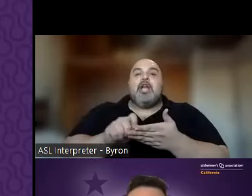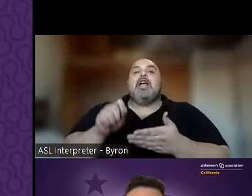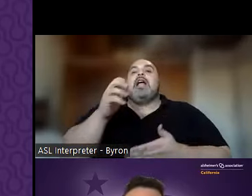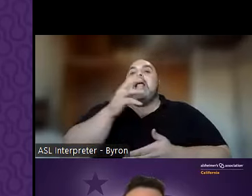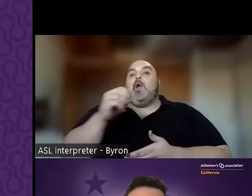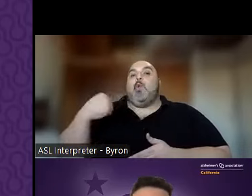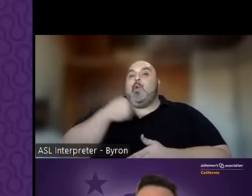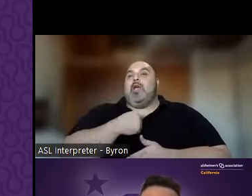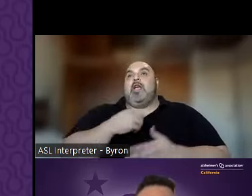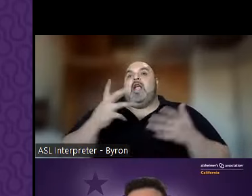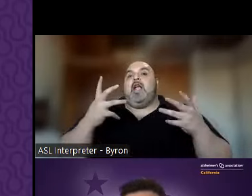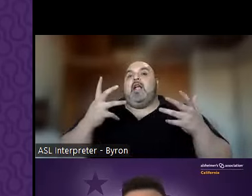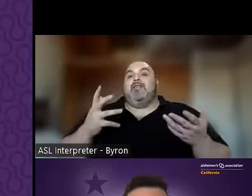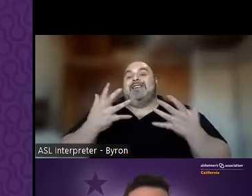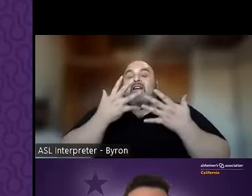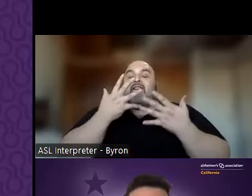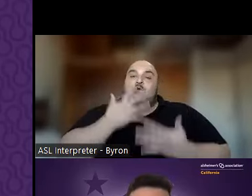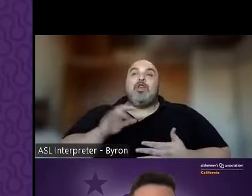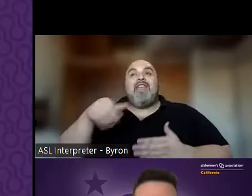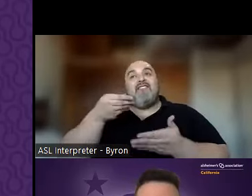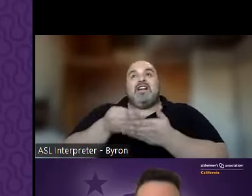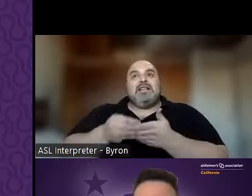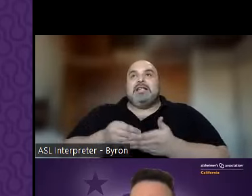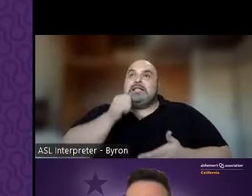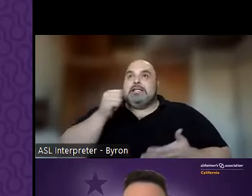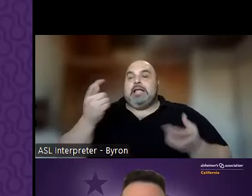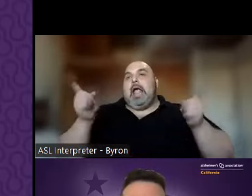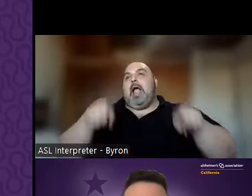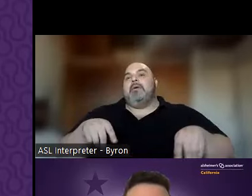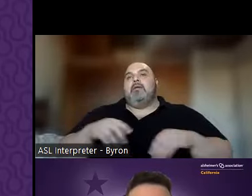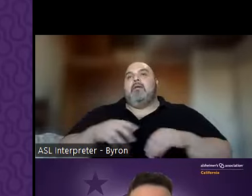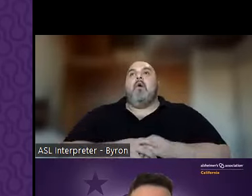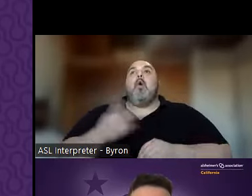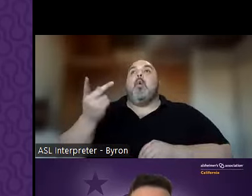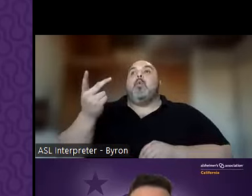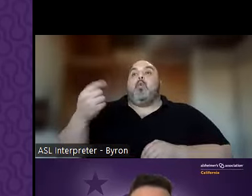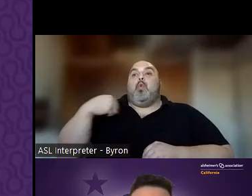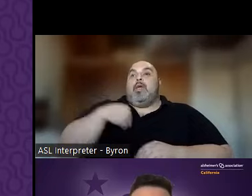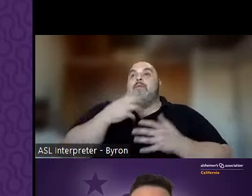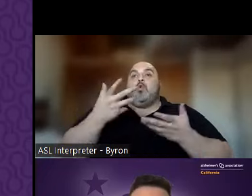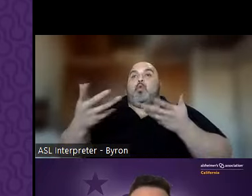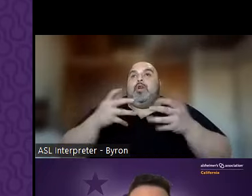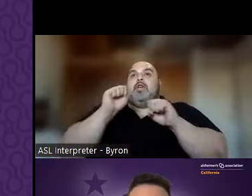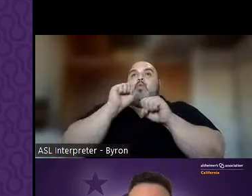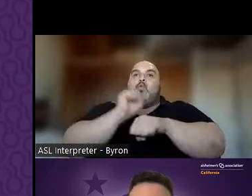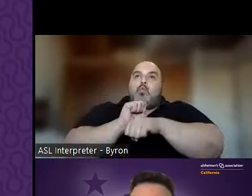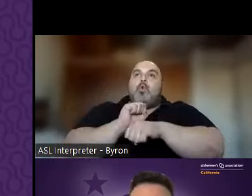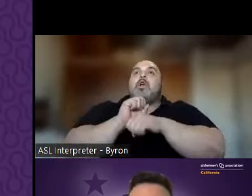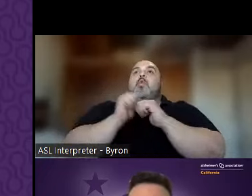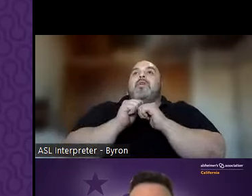we have been unfortunately, that funding did not occur. And we have been working with the directors of the CADCs